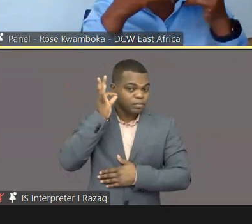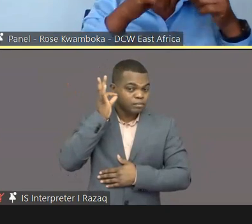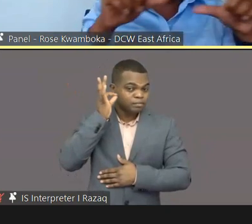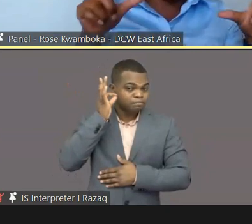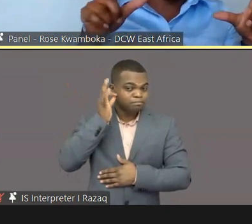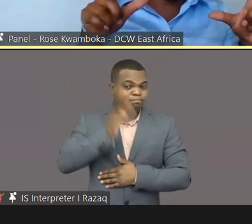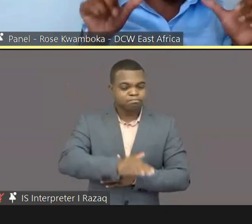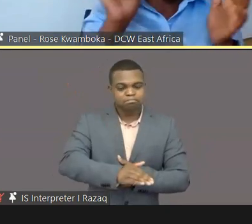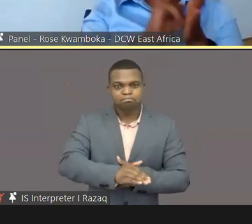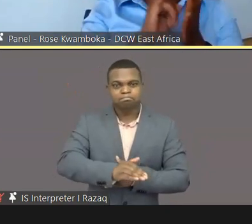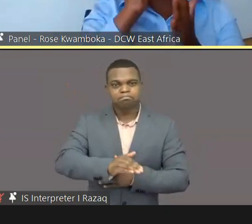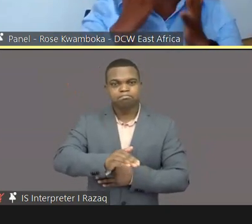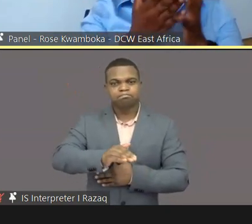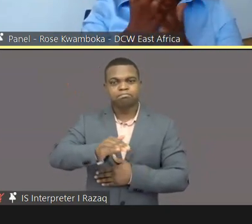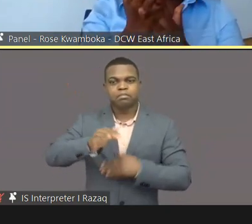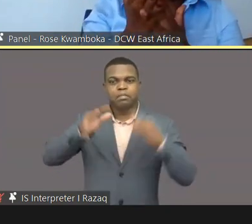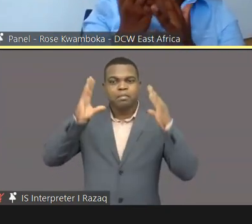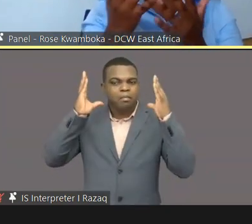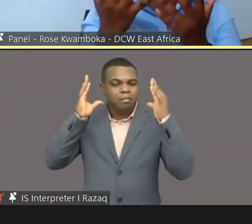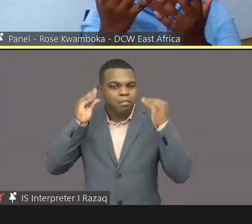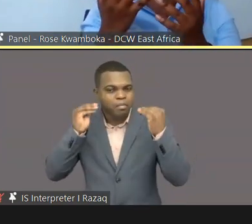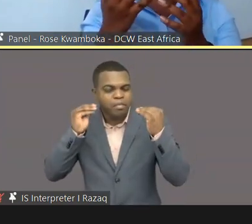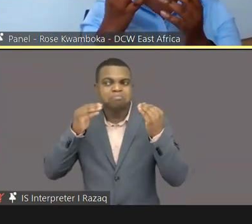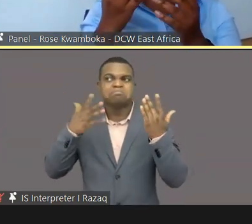they develop a language.